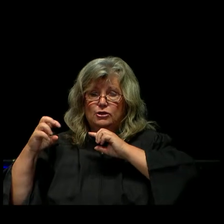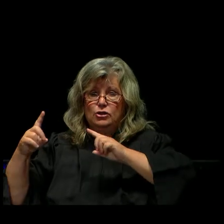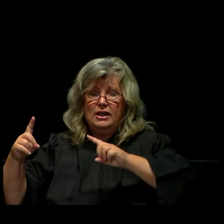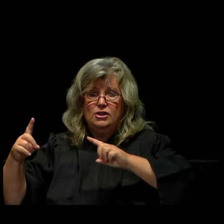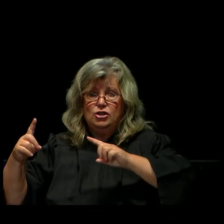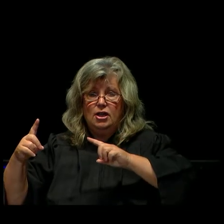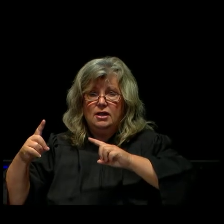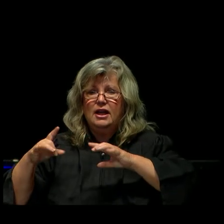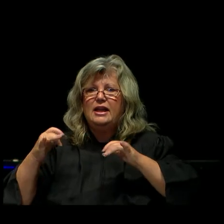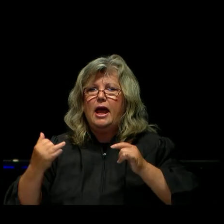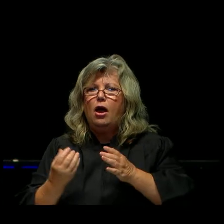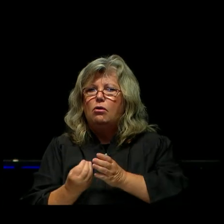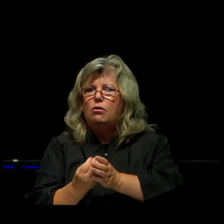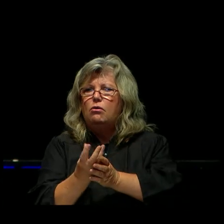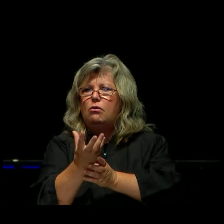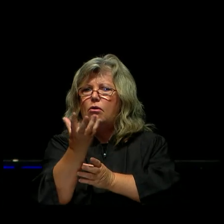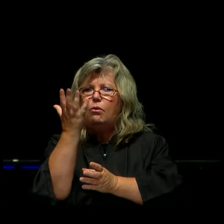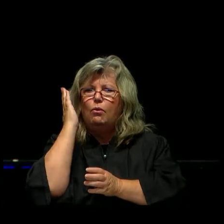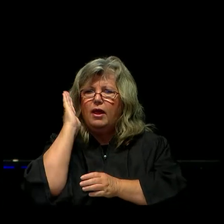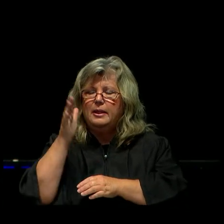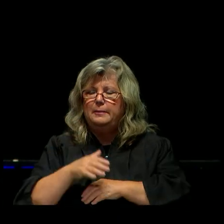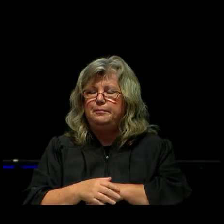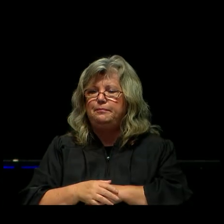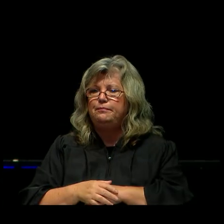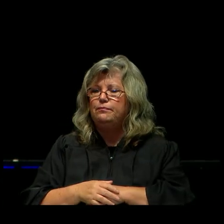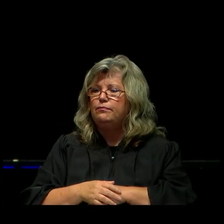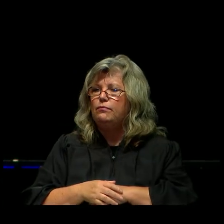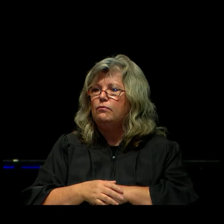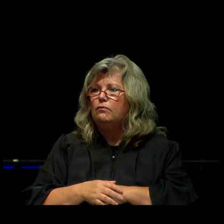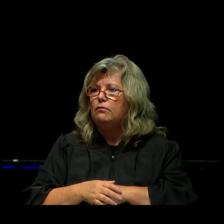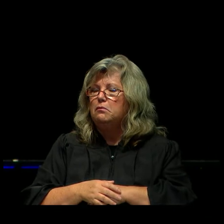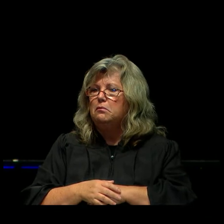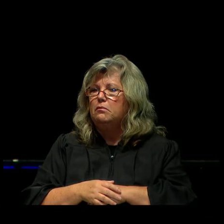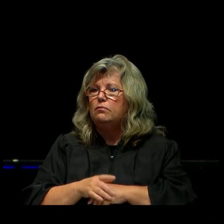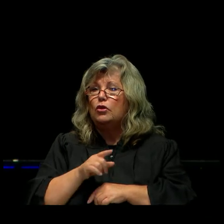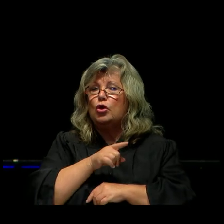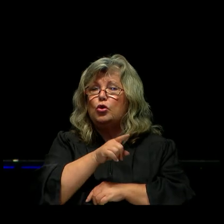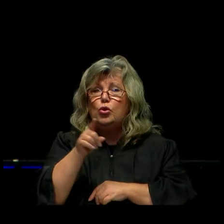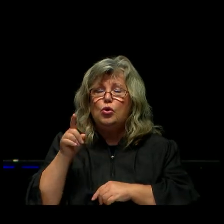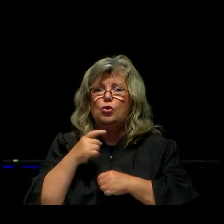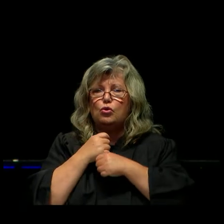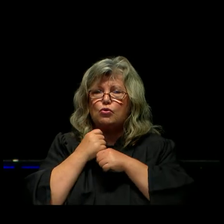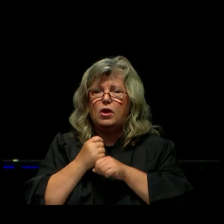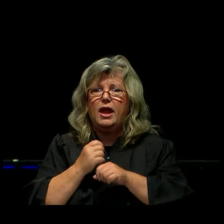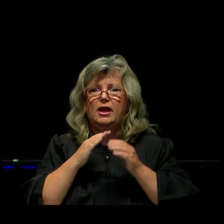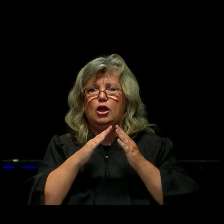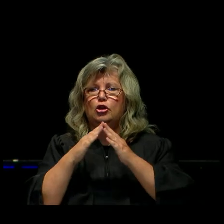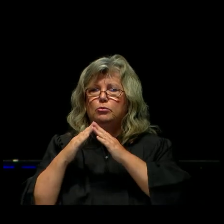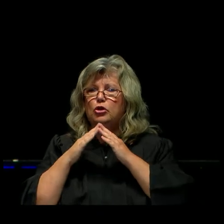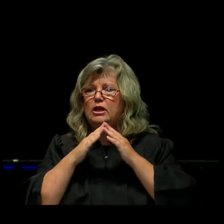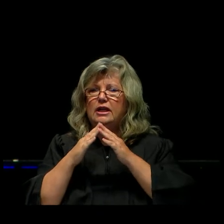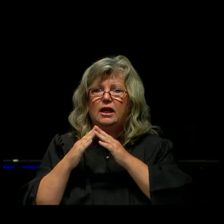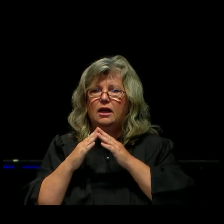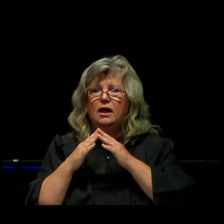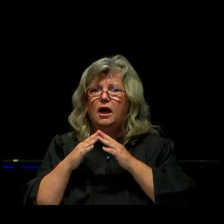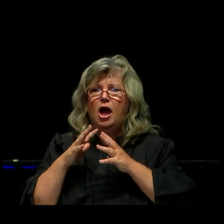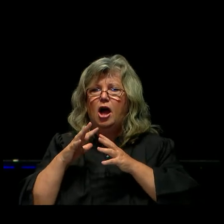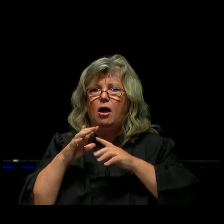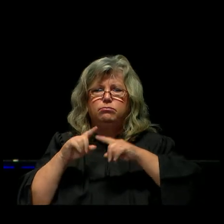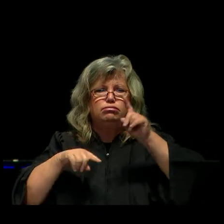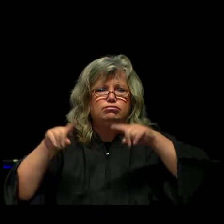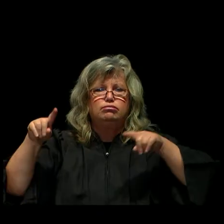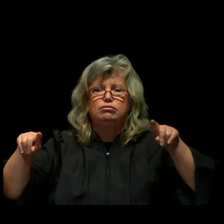degrees. And ultimately, you create a community, and the community is a mosaic of gifted people.